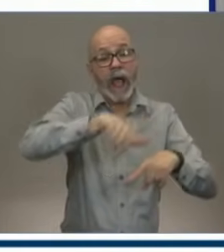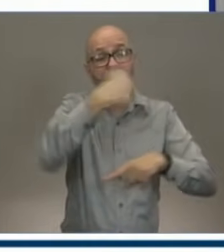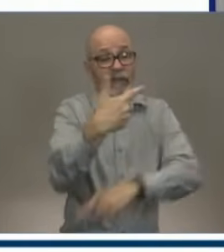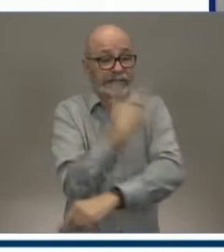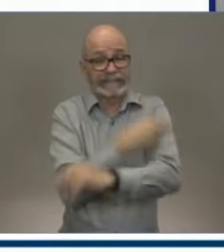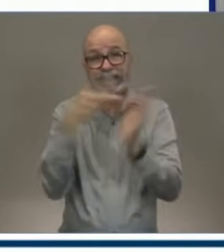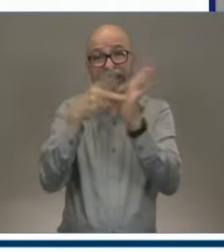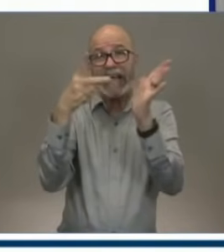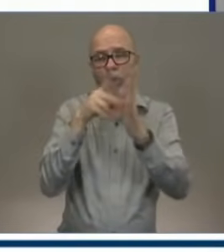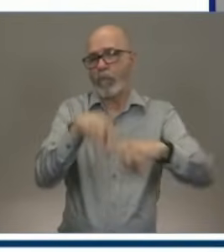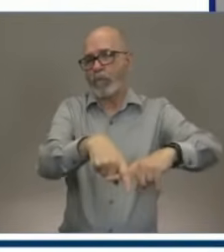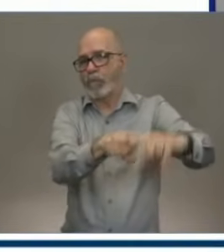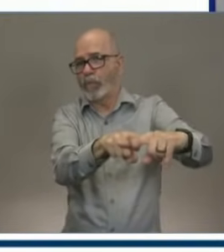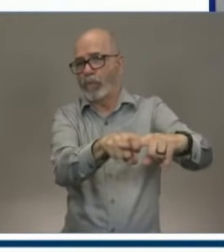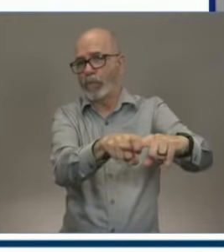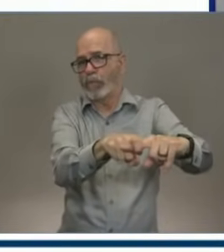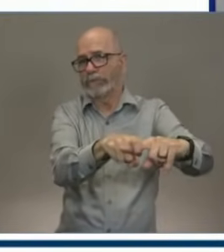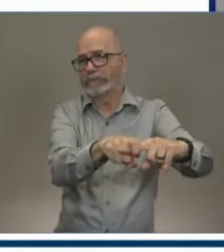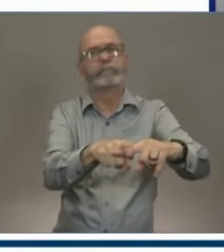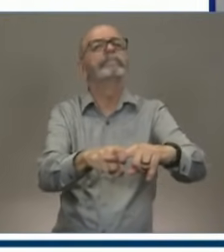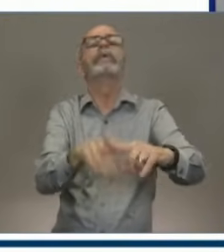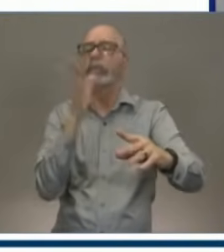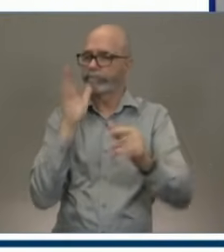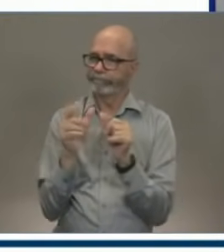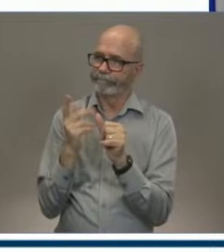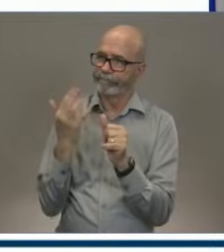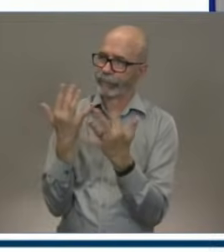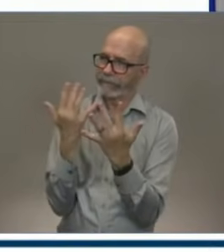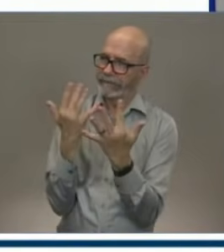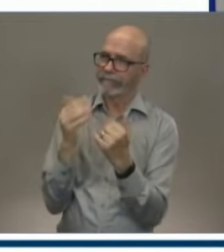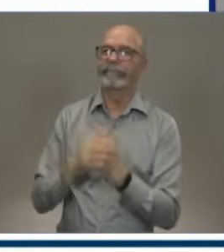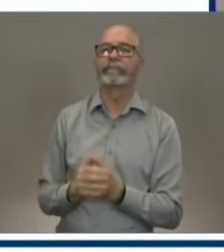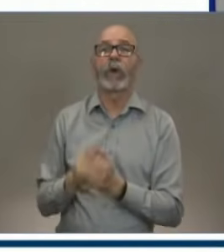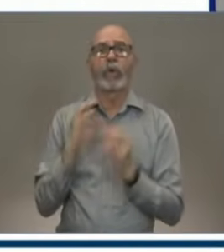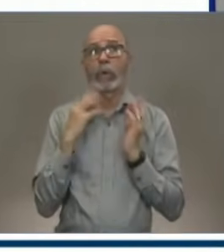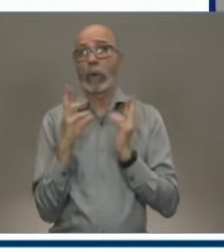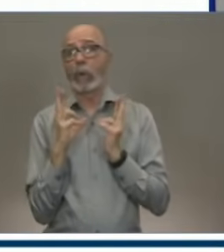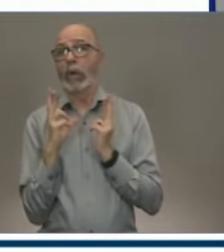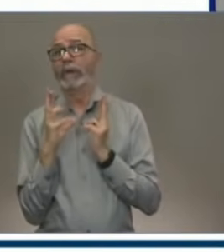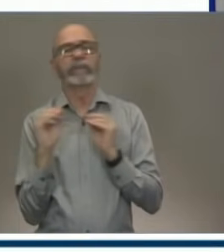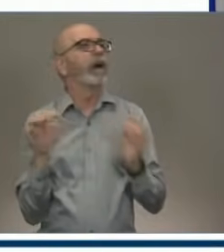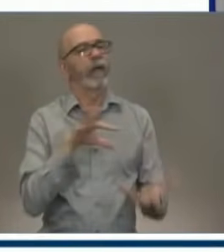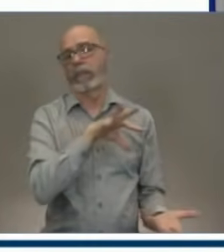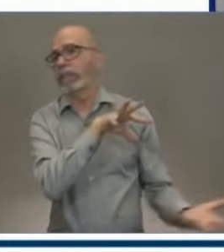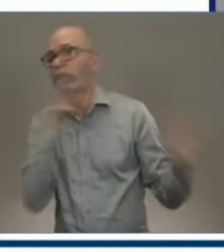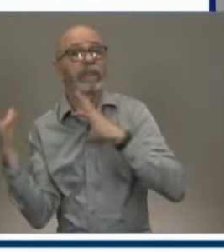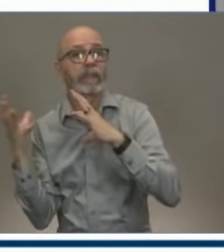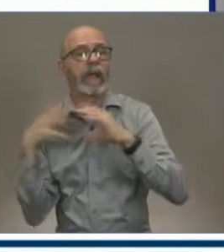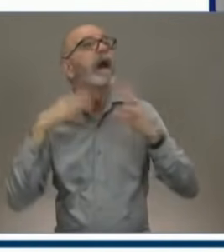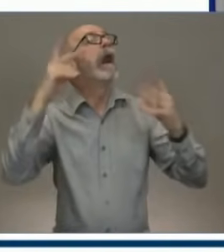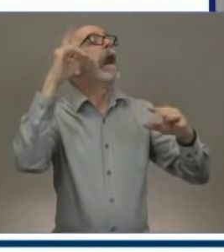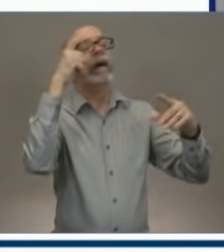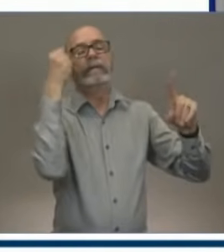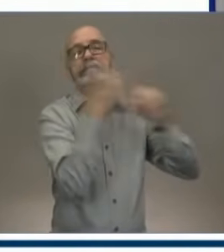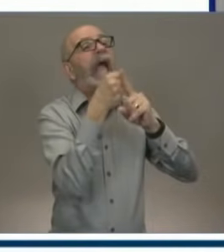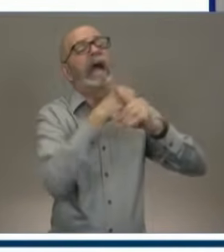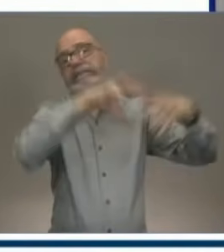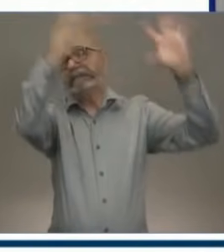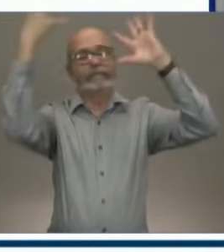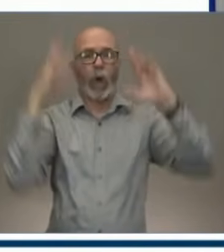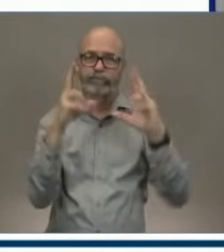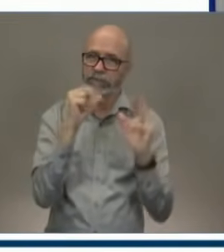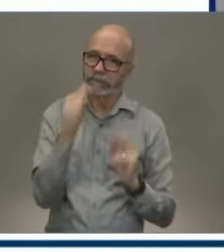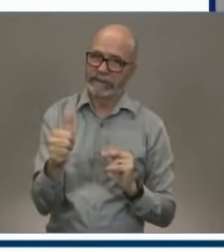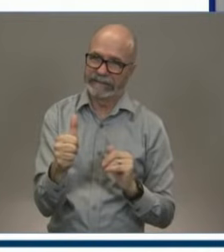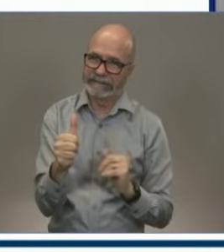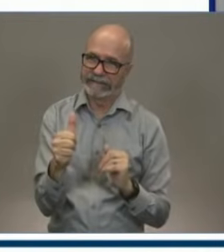are guaranteed there will be no interruption in supply. And right now, we don't have that guarantee.